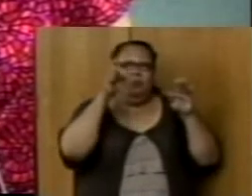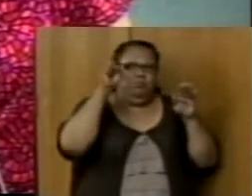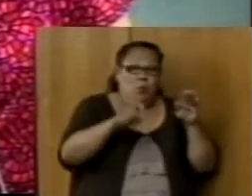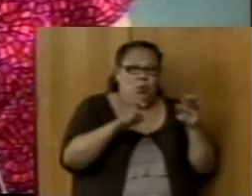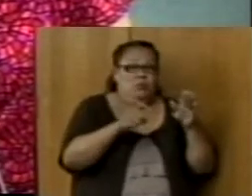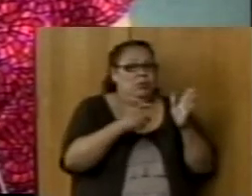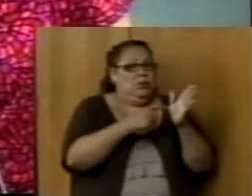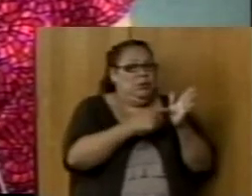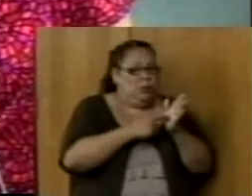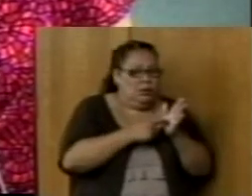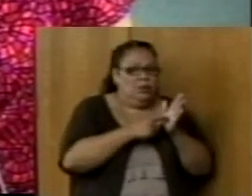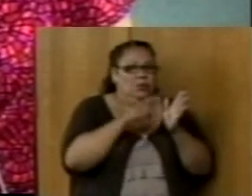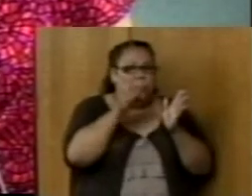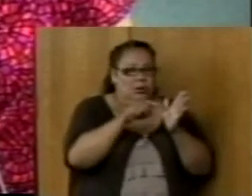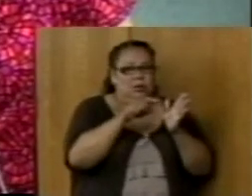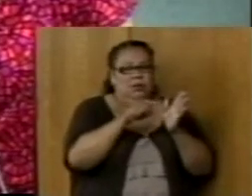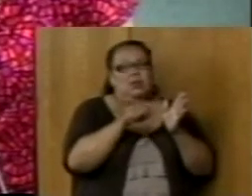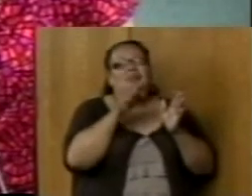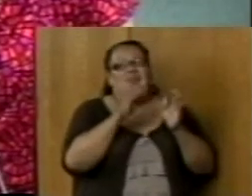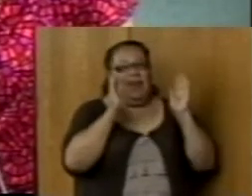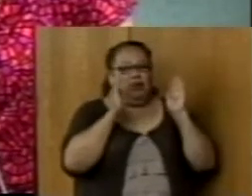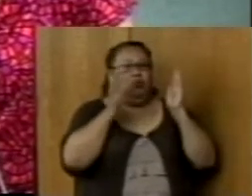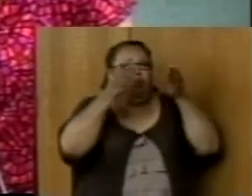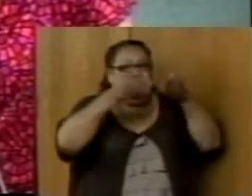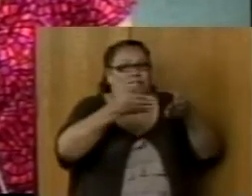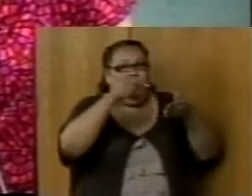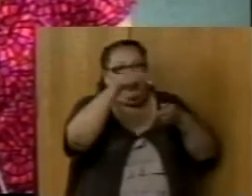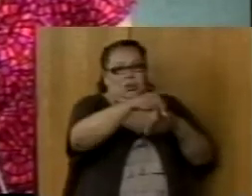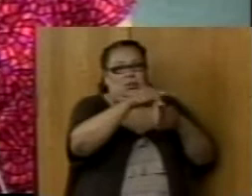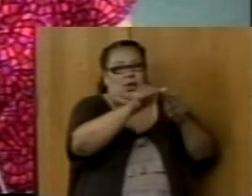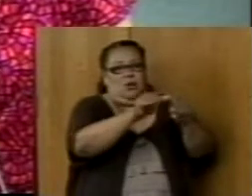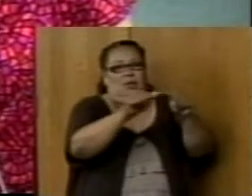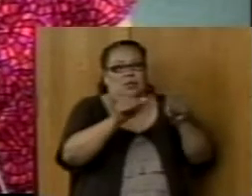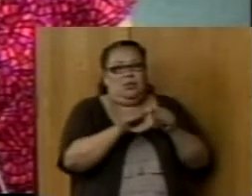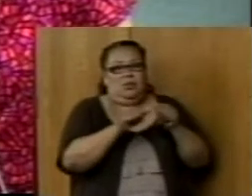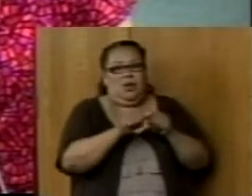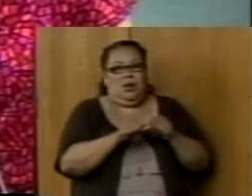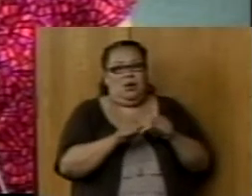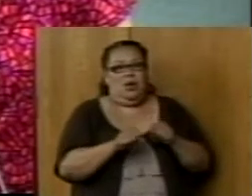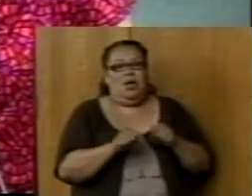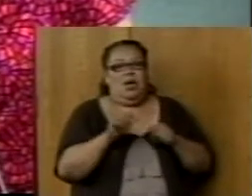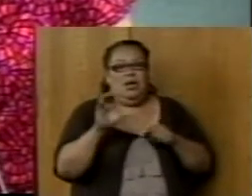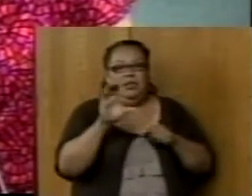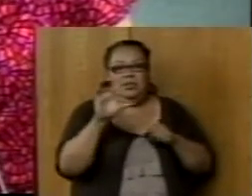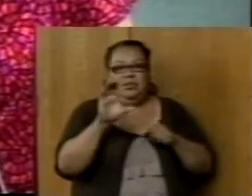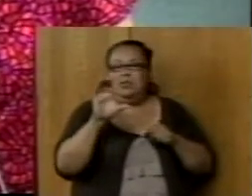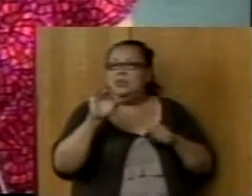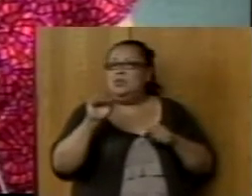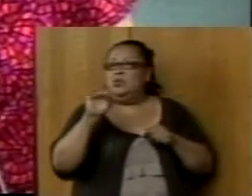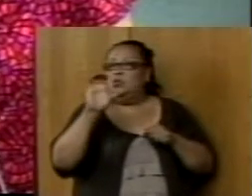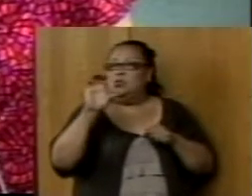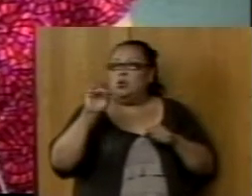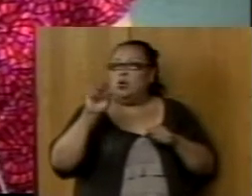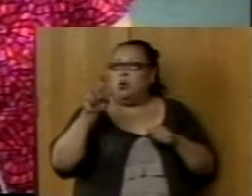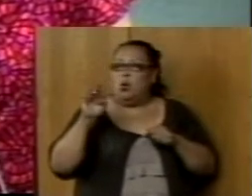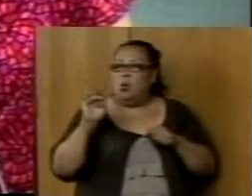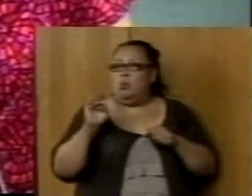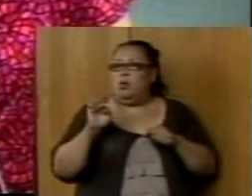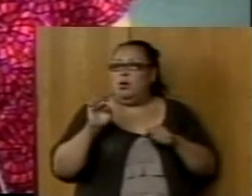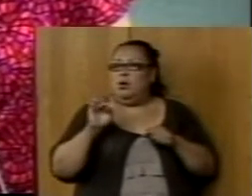going to target and focus if that's their area that they need to be trained on, which is the C-Scope and which is the